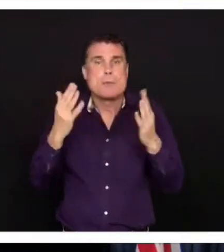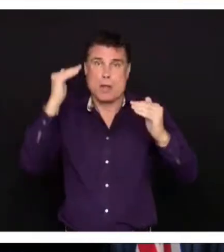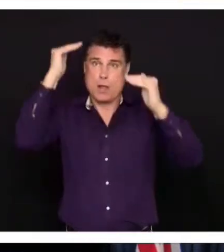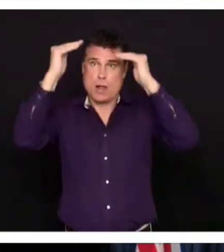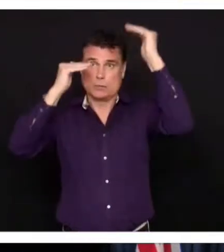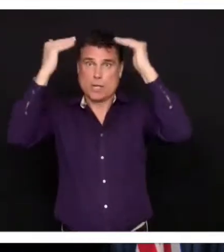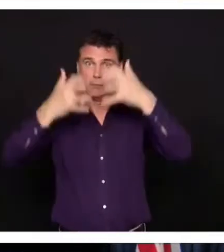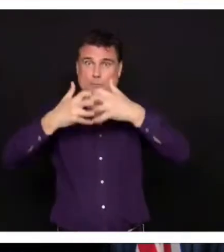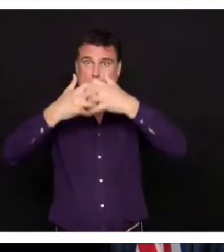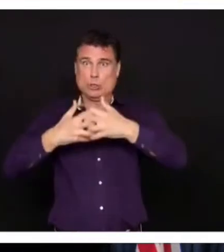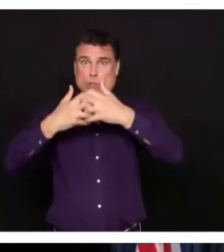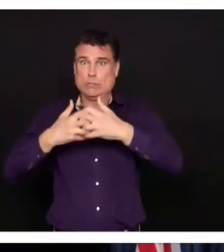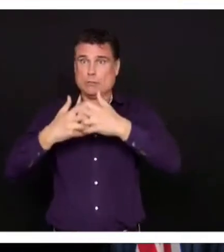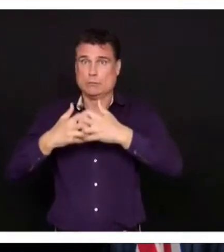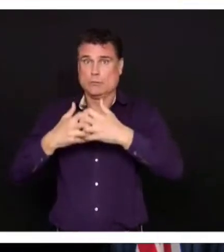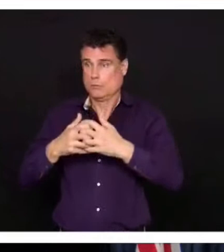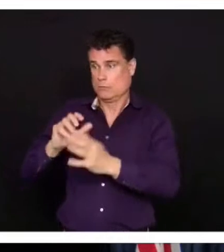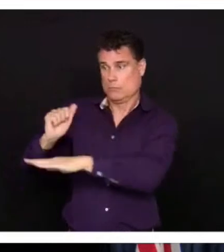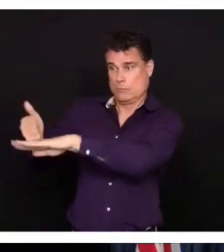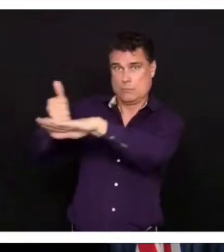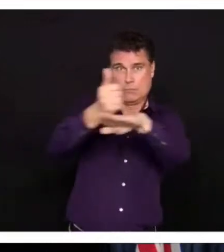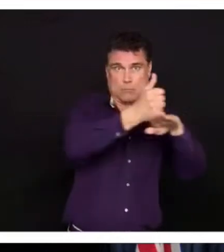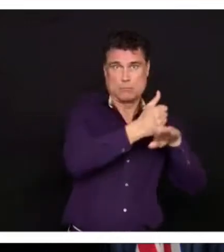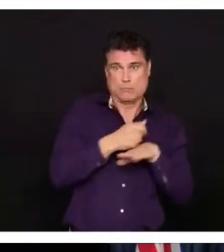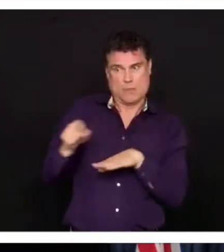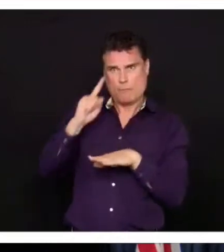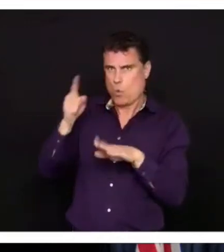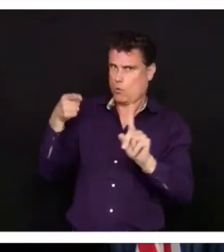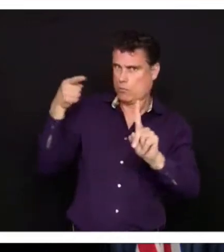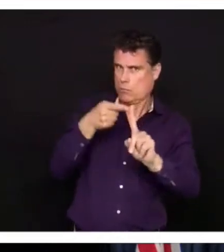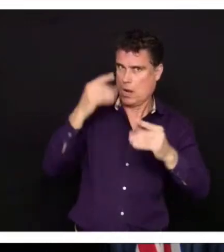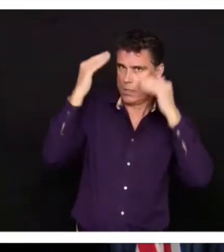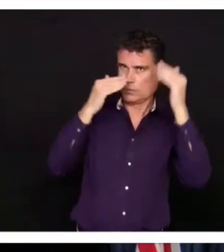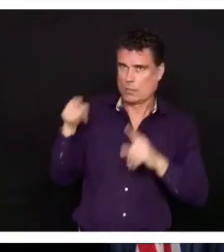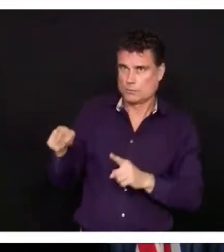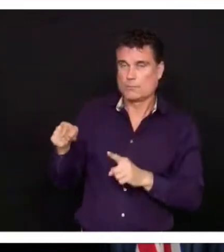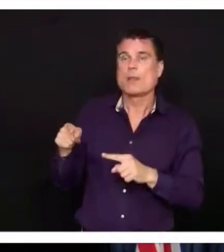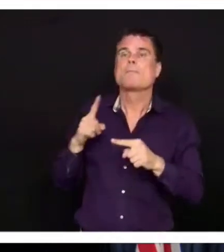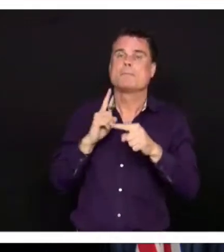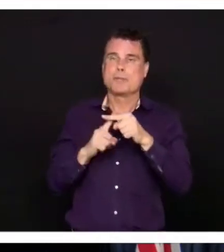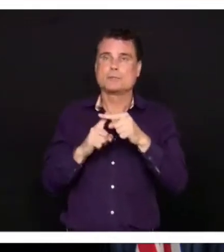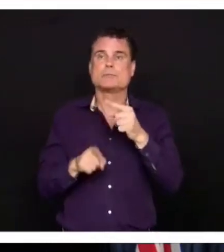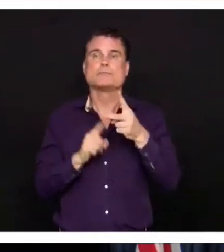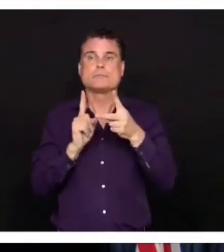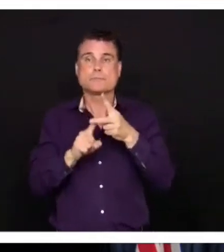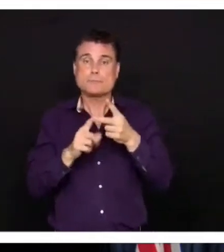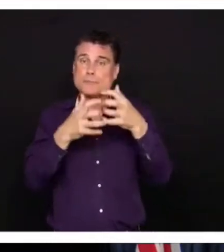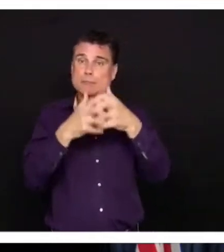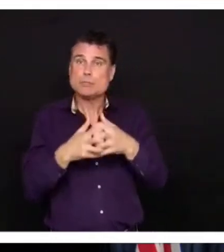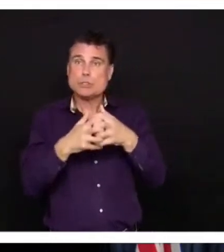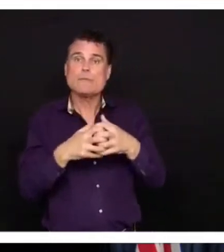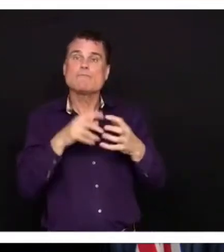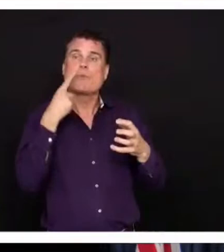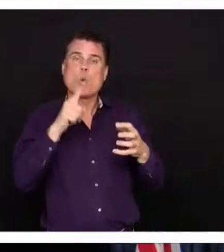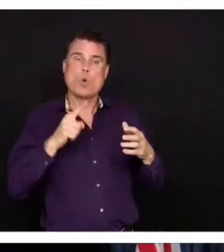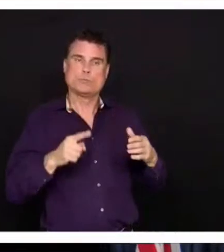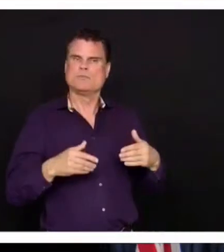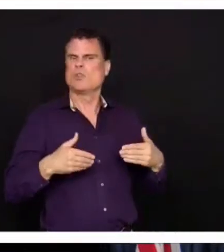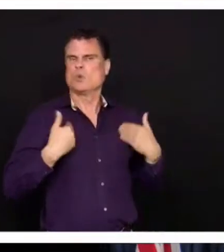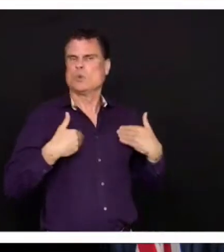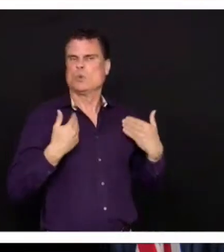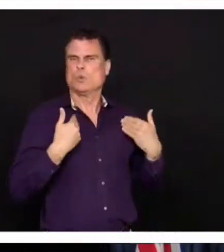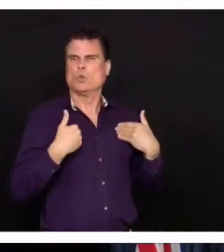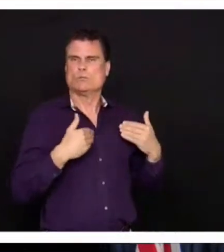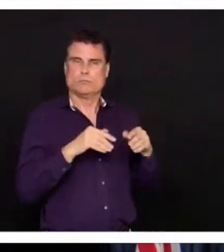around COVID-19. Since then, we've made significant additions. We've moved, as you can see in column 1, a number